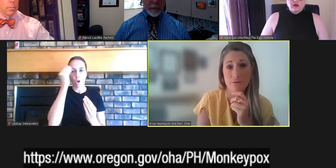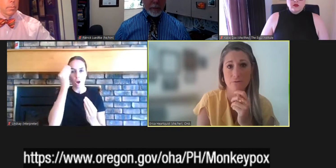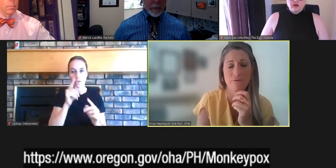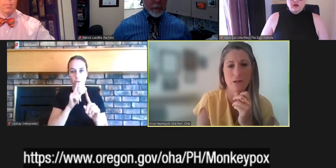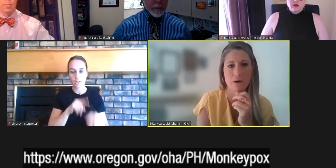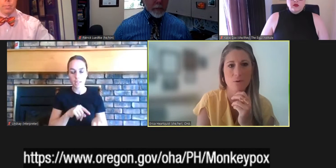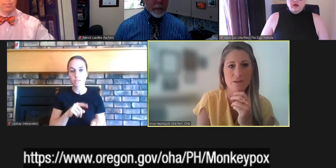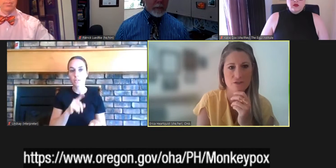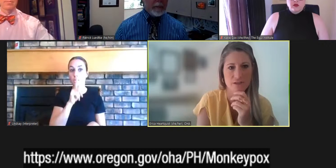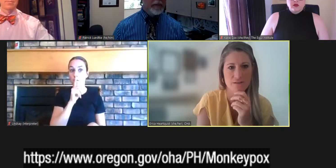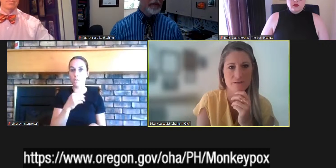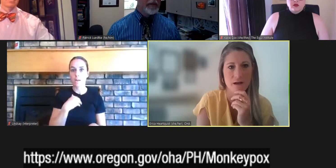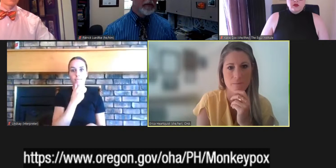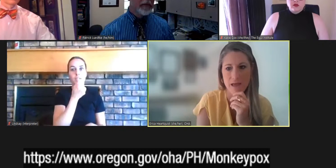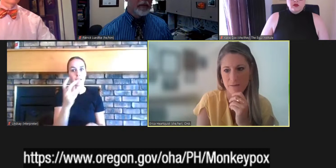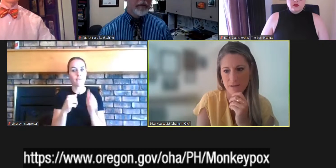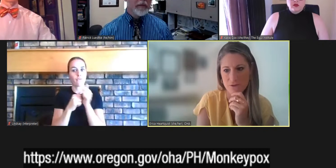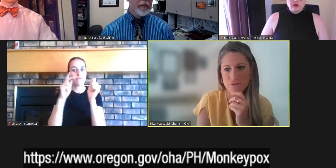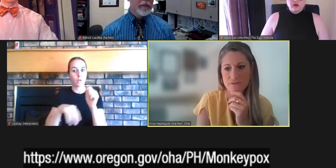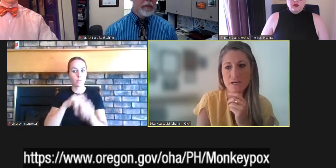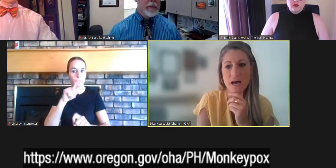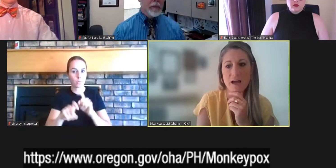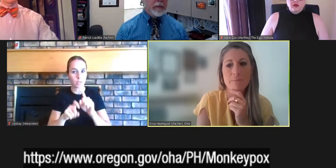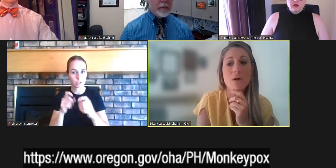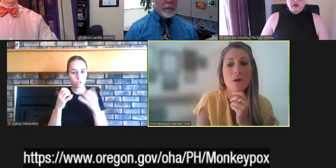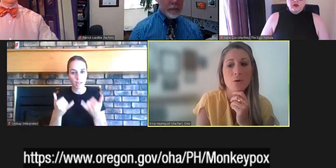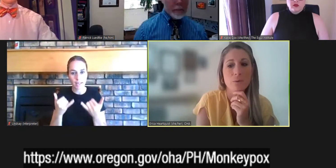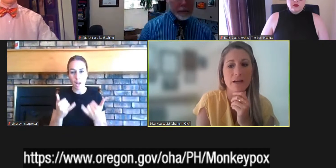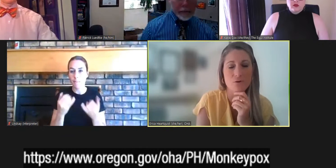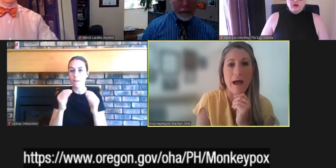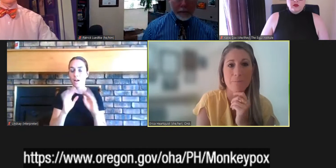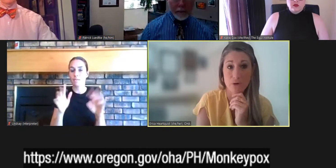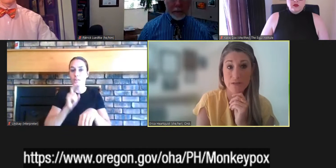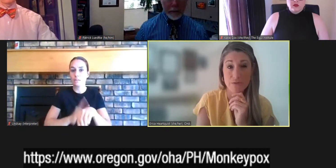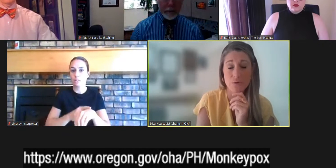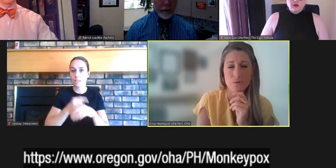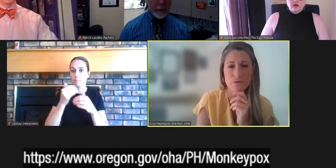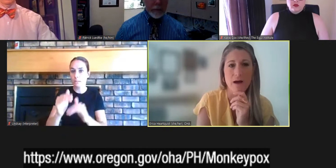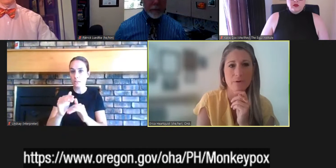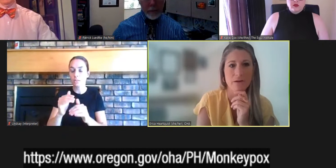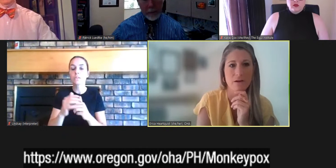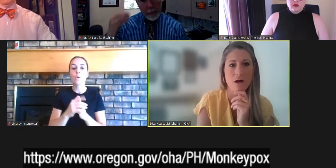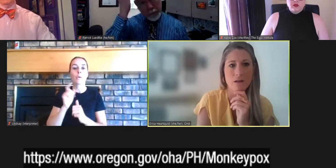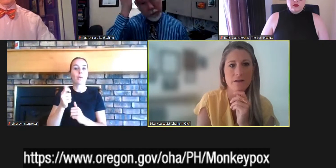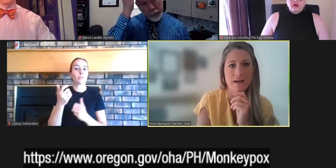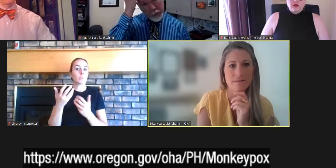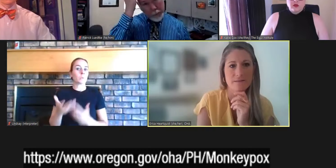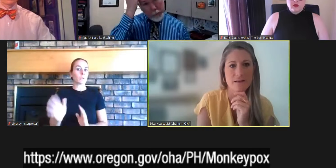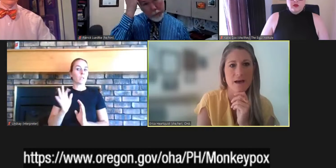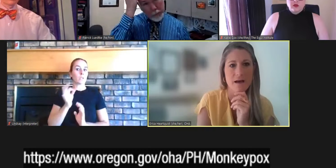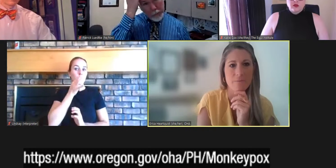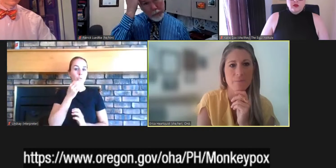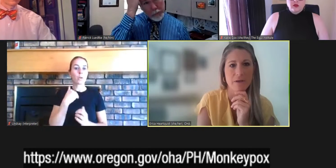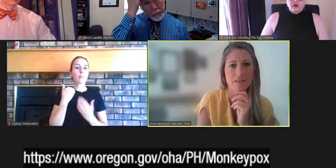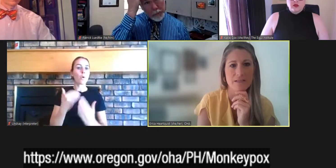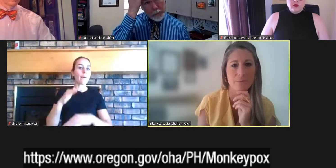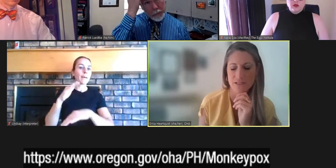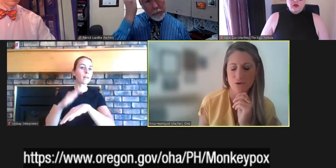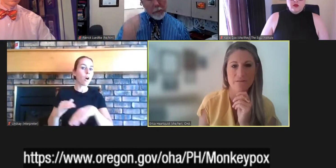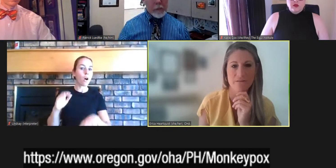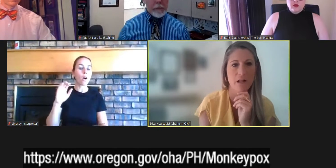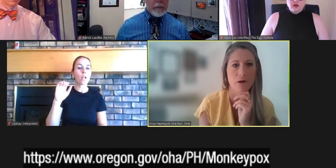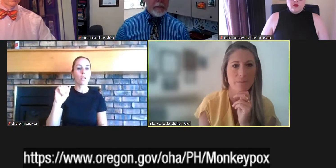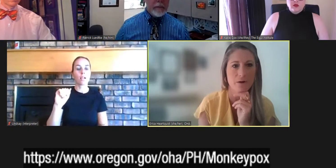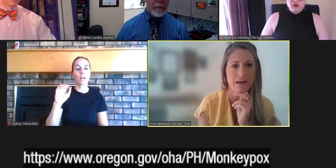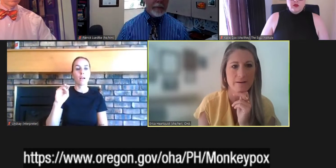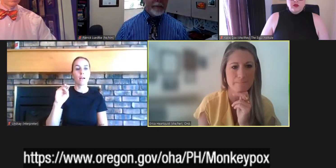quite a few follow-up questions, and in the interest of time, we'd like to wrap pretty soon. So I'm going to call on next Amelia Templeton. You